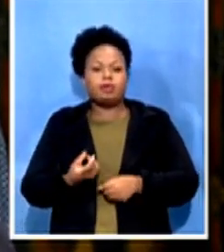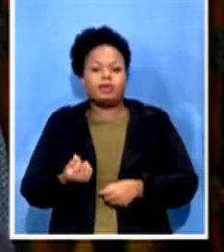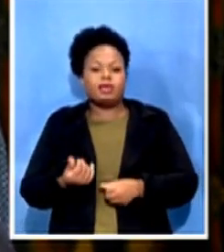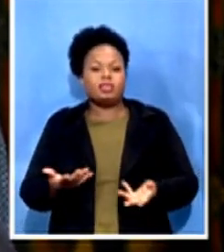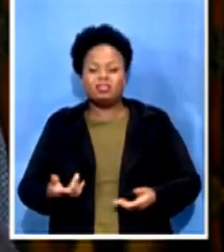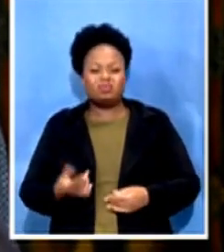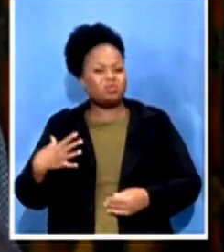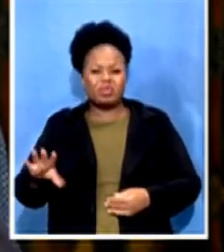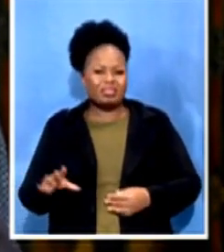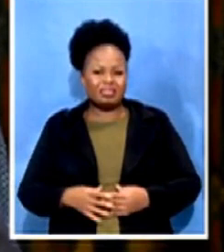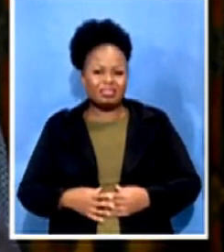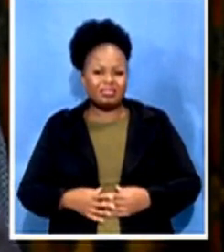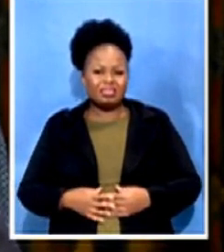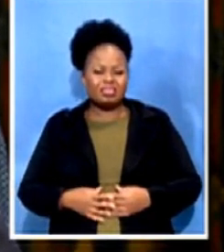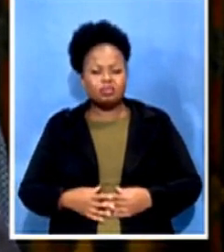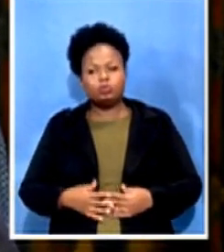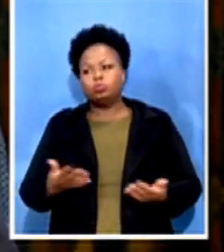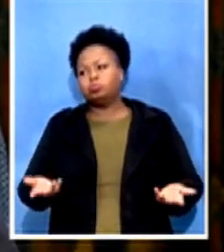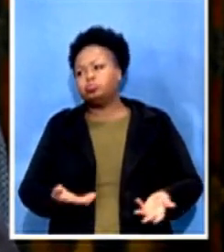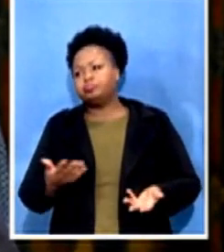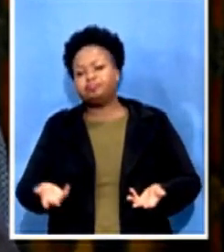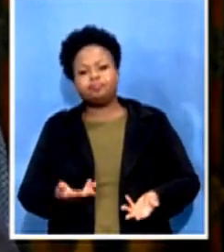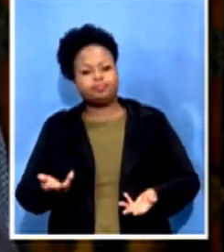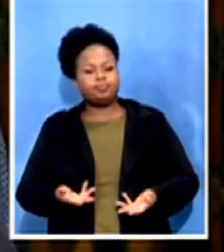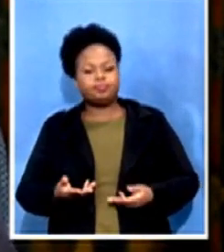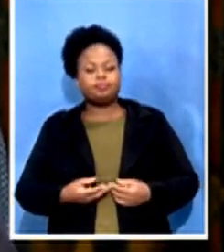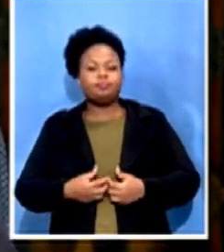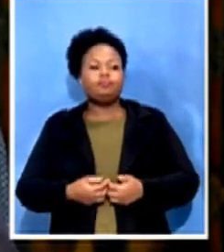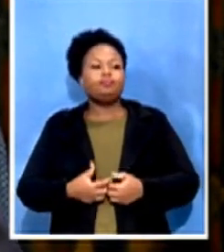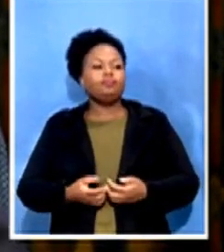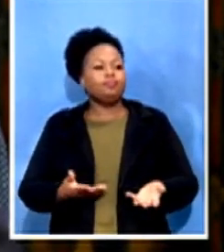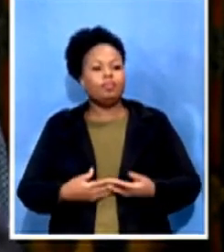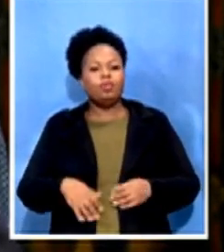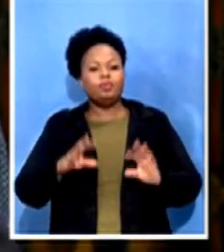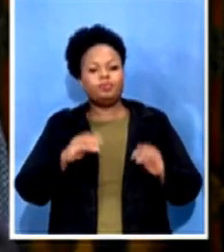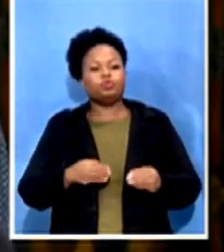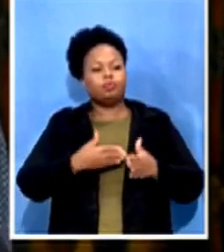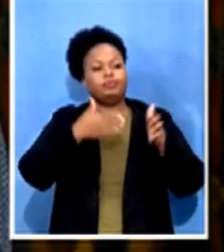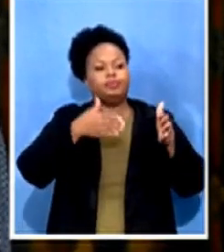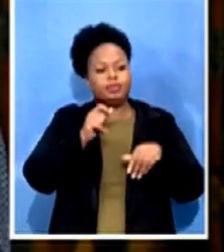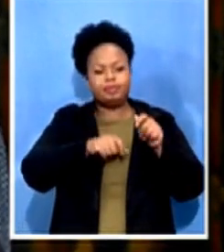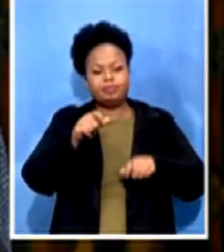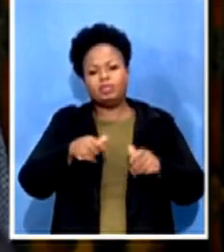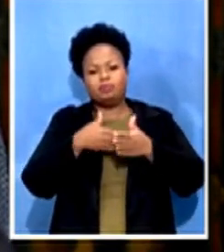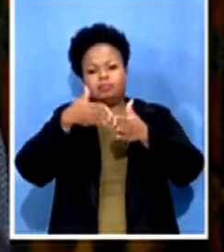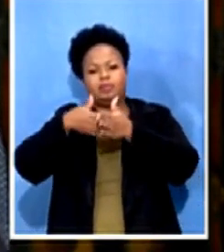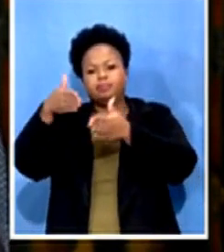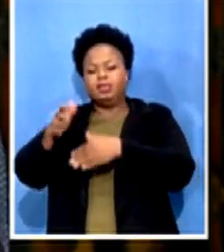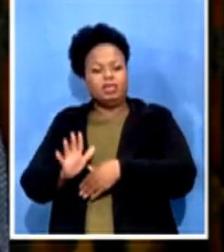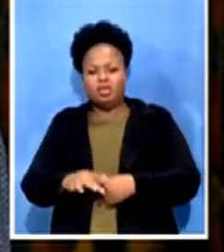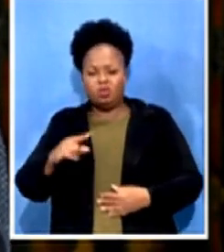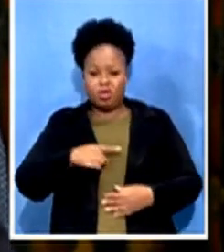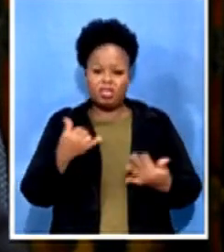and stop people doing what they wish to do, because this is festive season, but we also don't